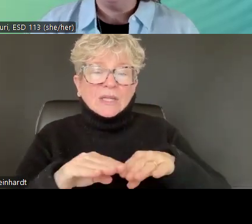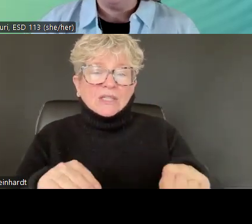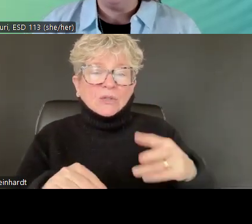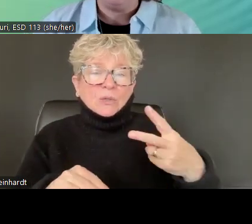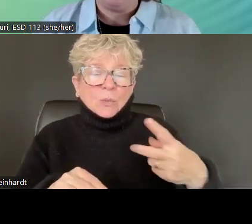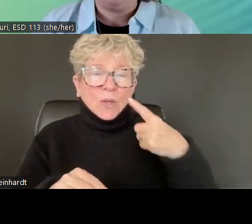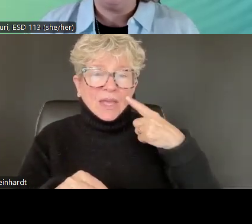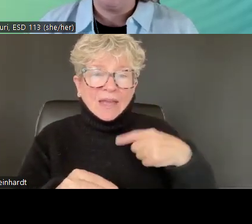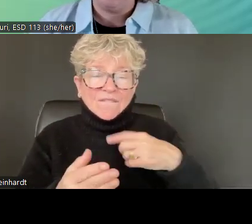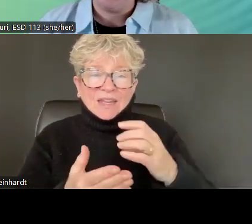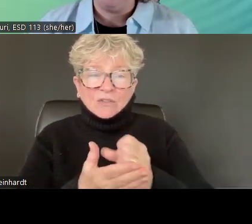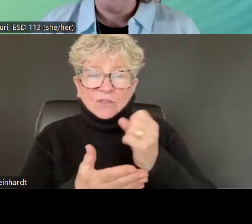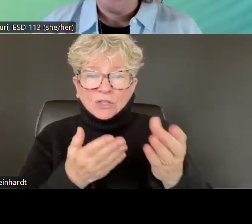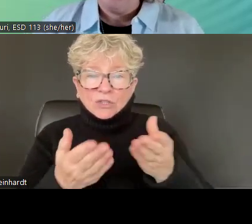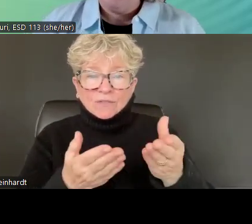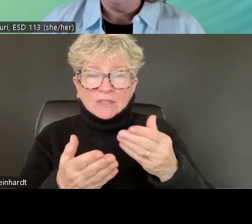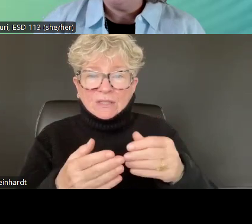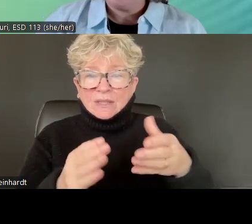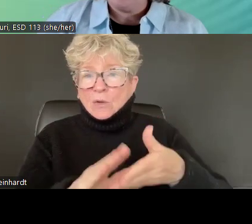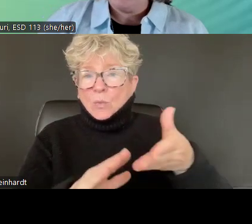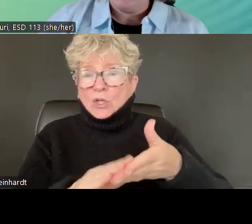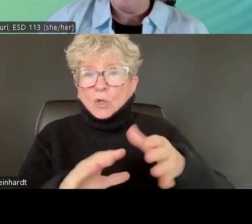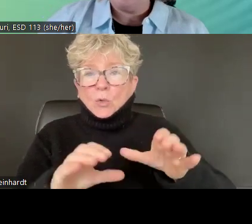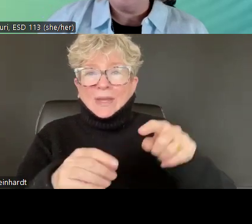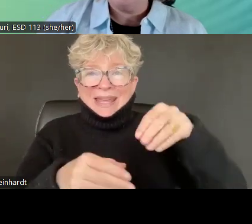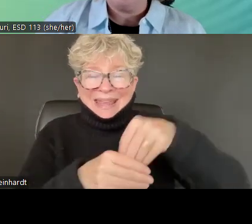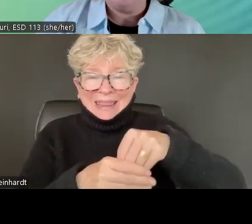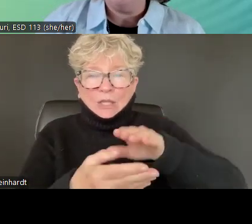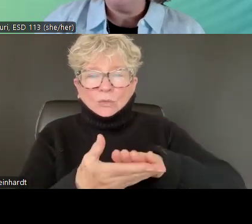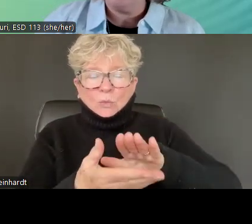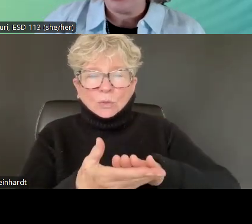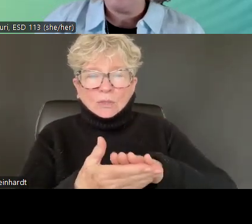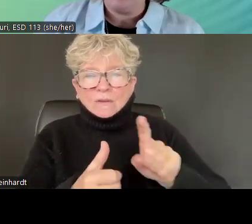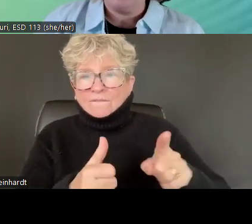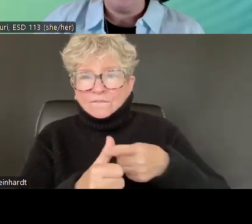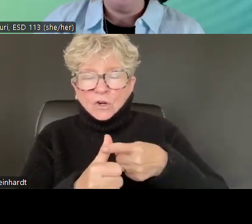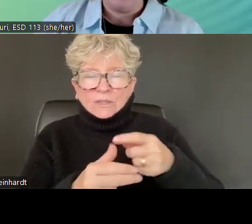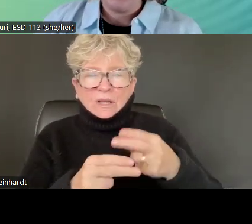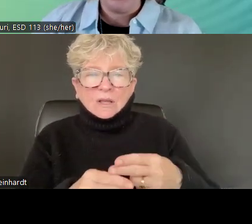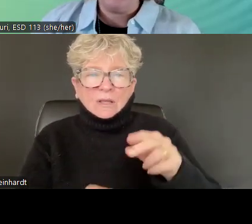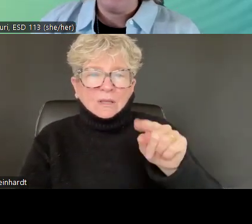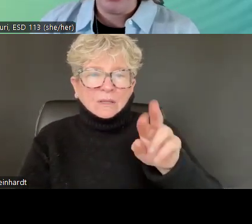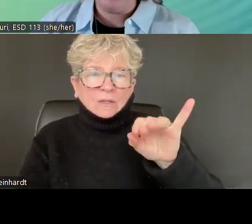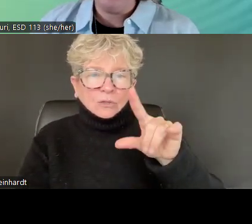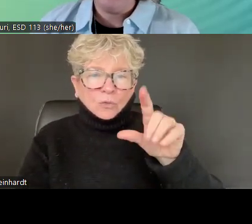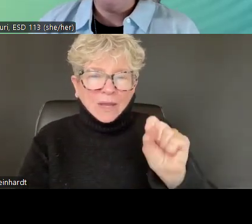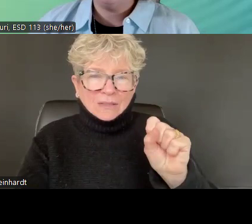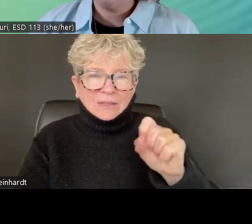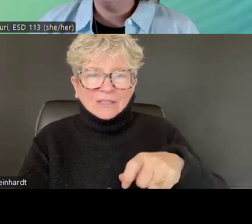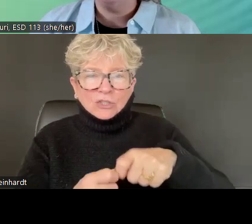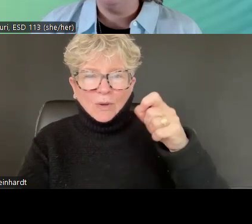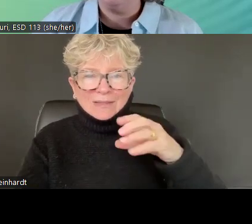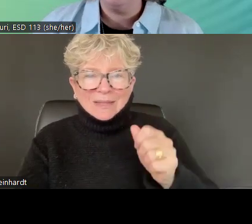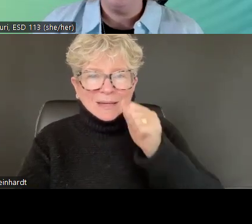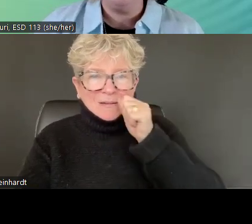do locally at our school. The first one is a TRAILS Stress and Coping Skills group, which